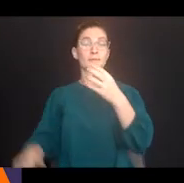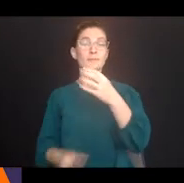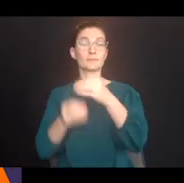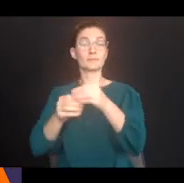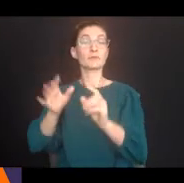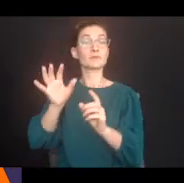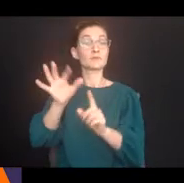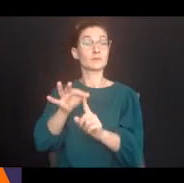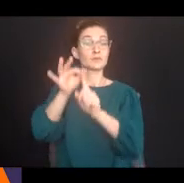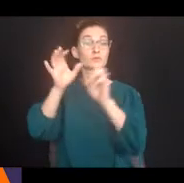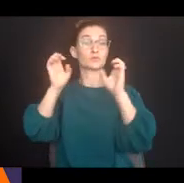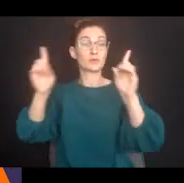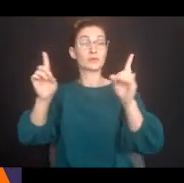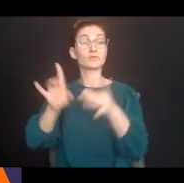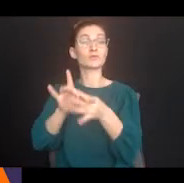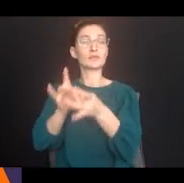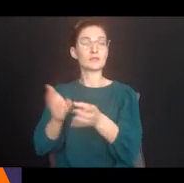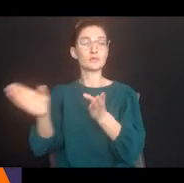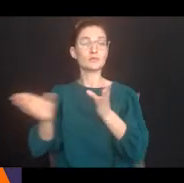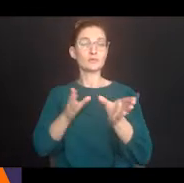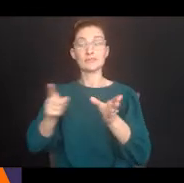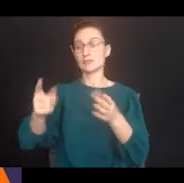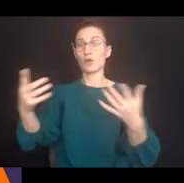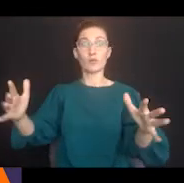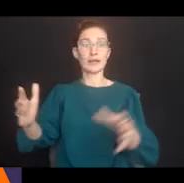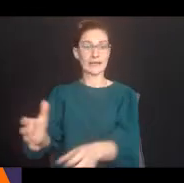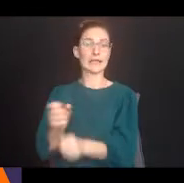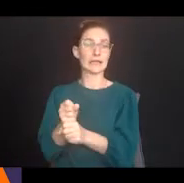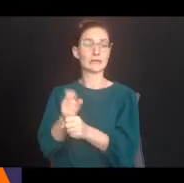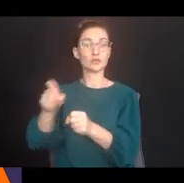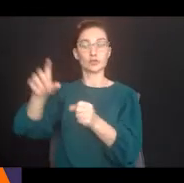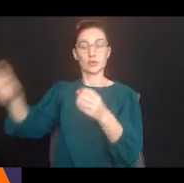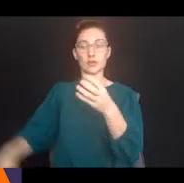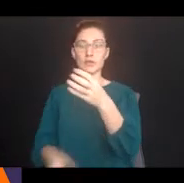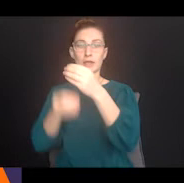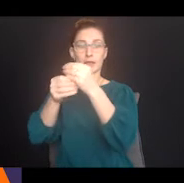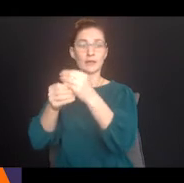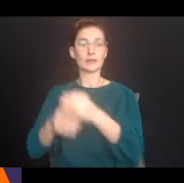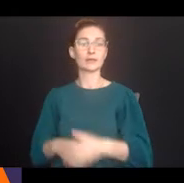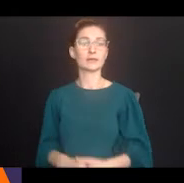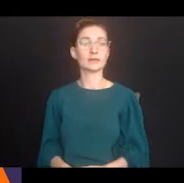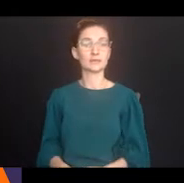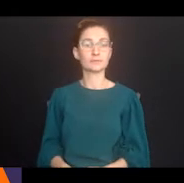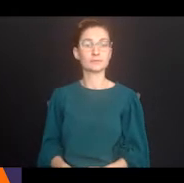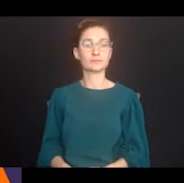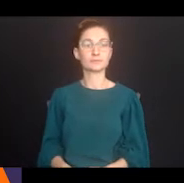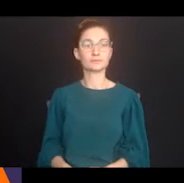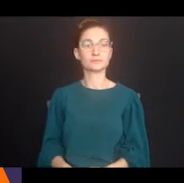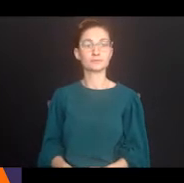in addition to special education and related services the student is already receiving.